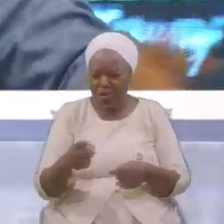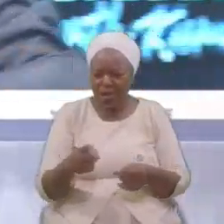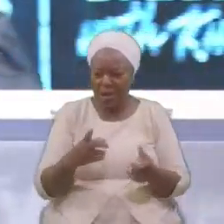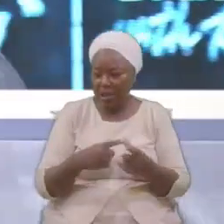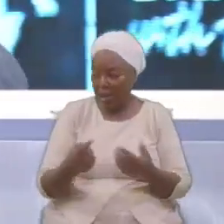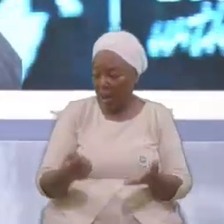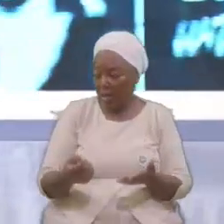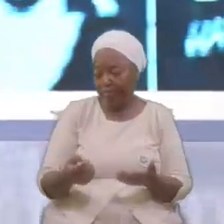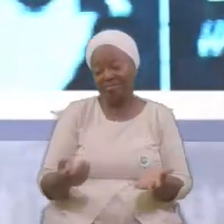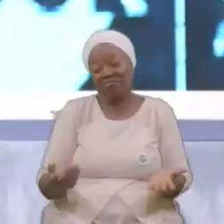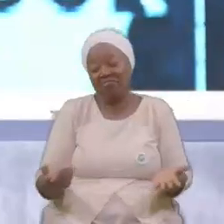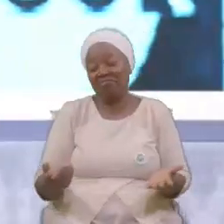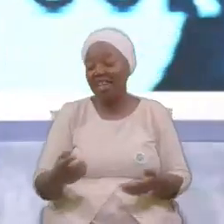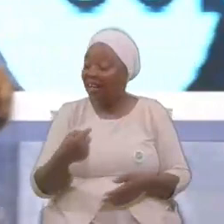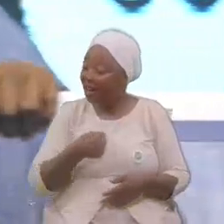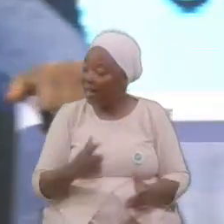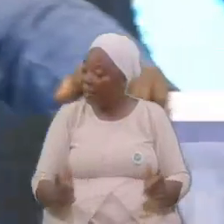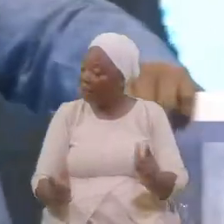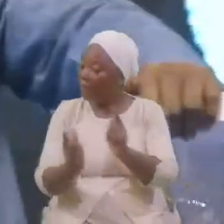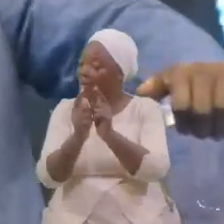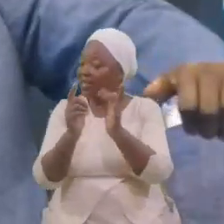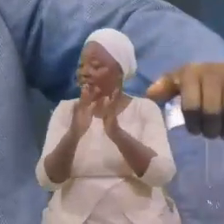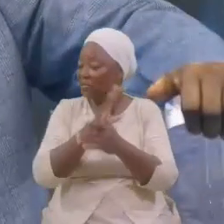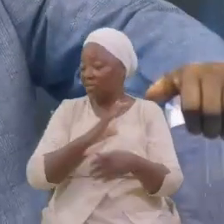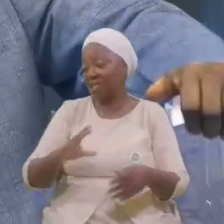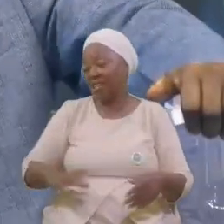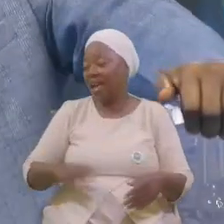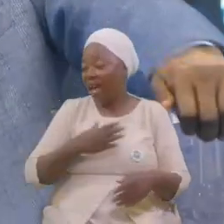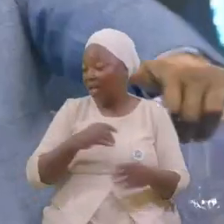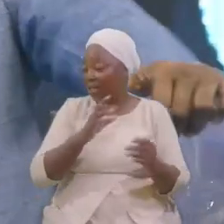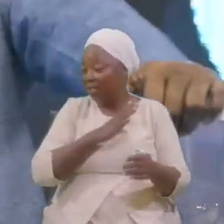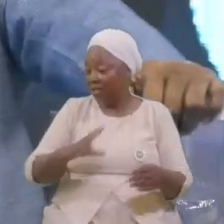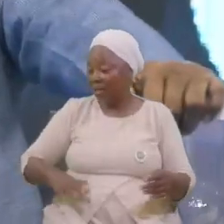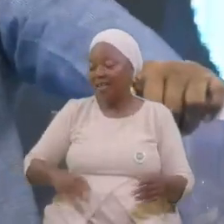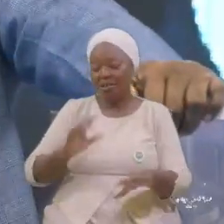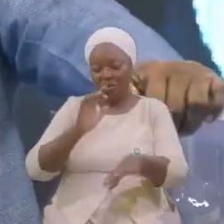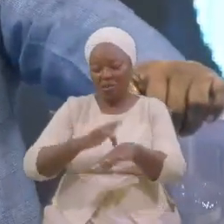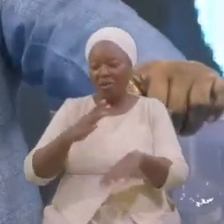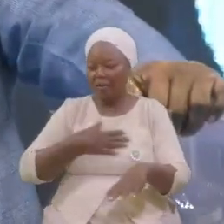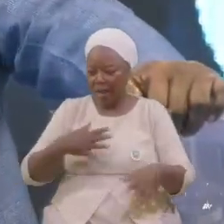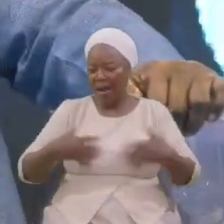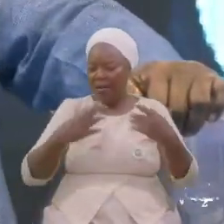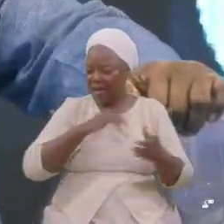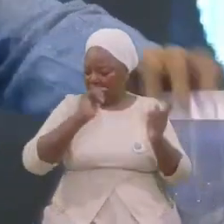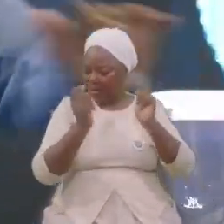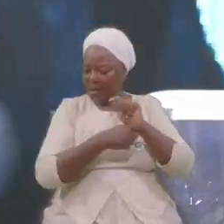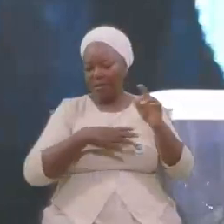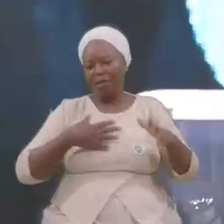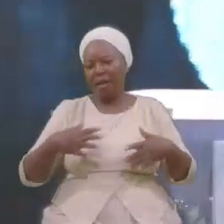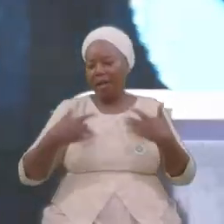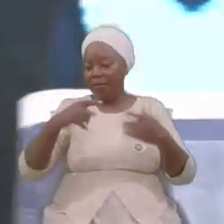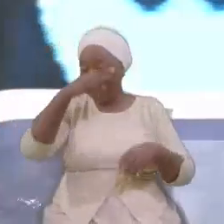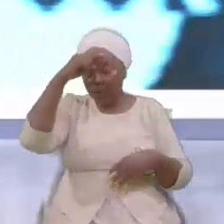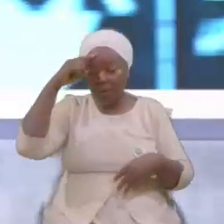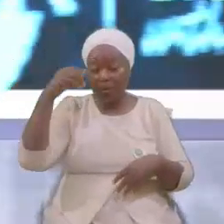I met Christ, and Christ touched my life and changed my life. Because of